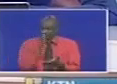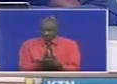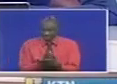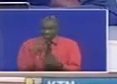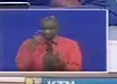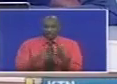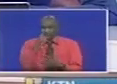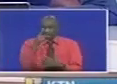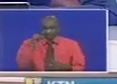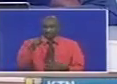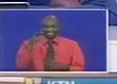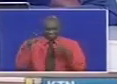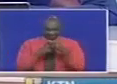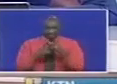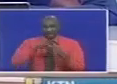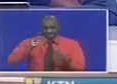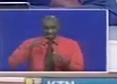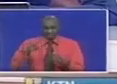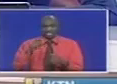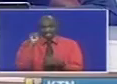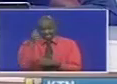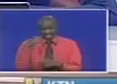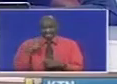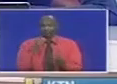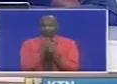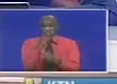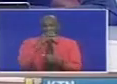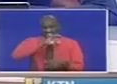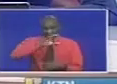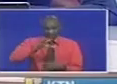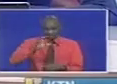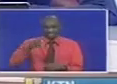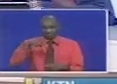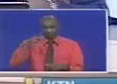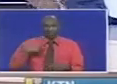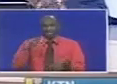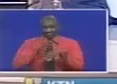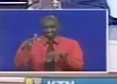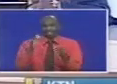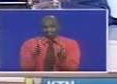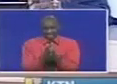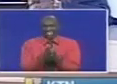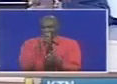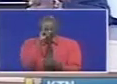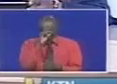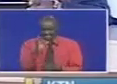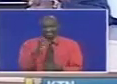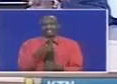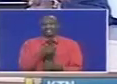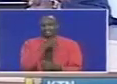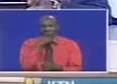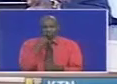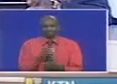least 1.7 million Kenyans in 14 counties are going to be affected by serious drought. Take a